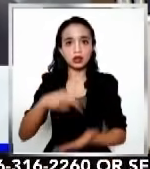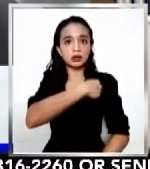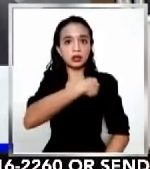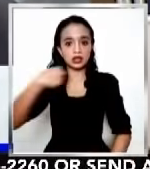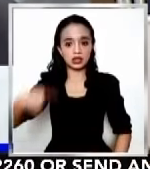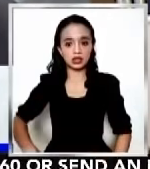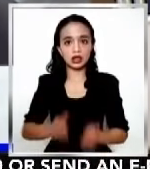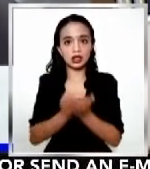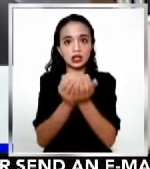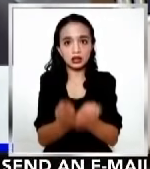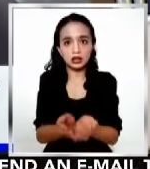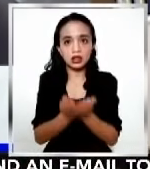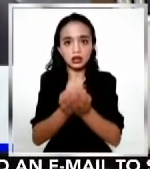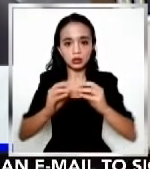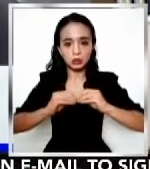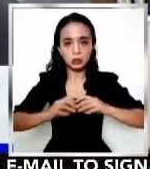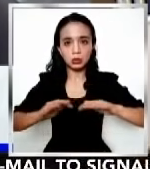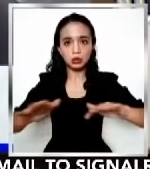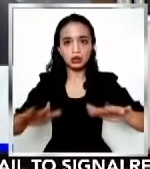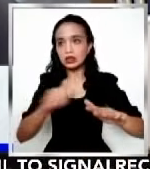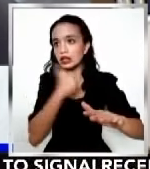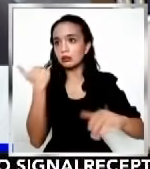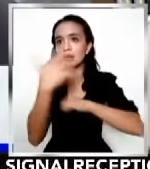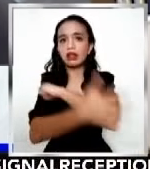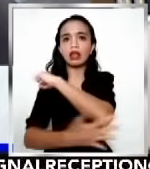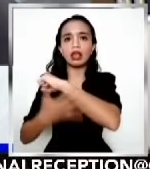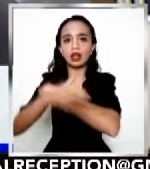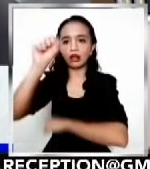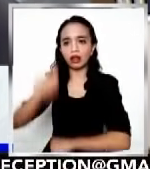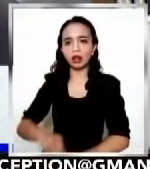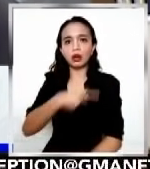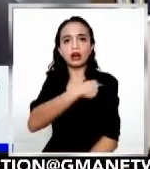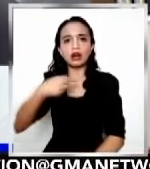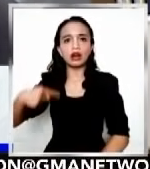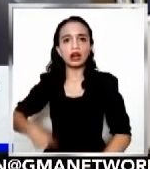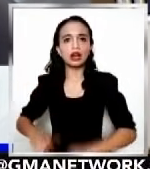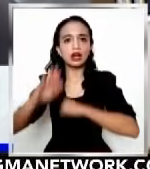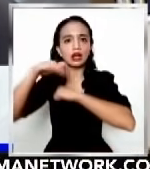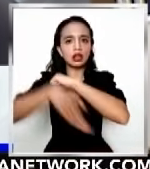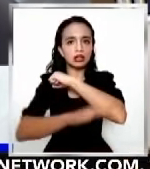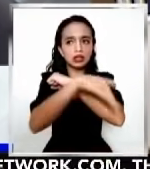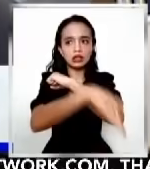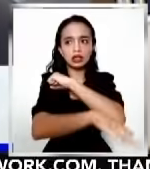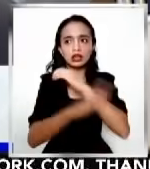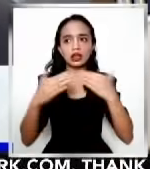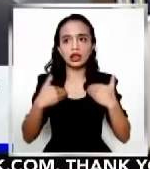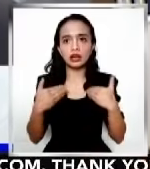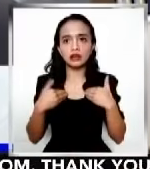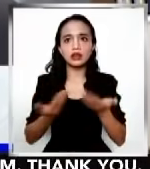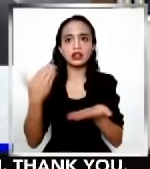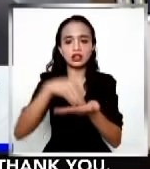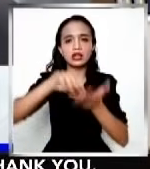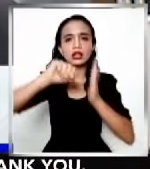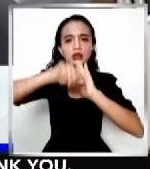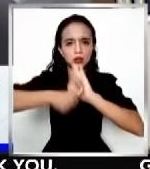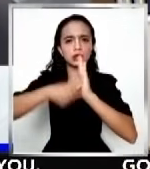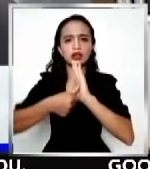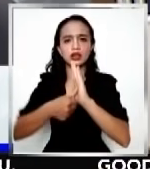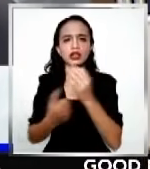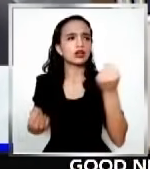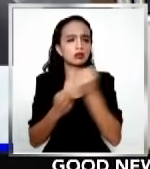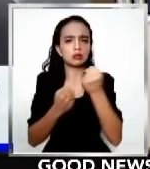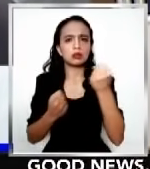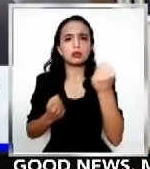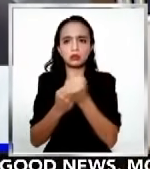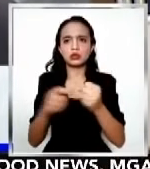Sea. We have reiterated our strong support for the Philippines, and we have called on the PRC to abide